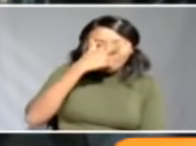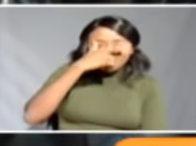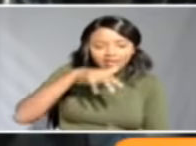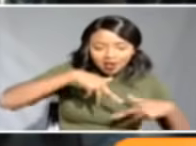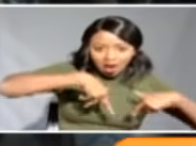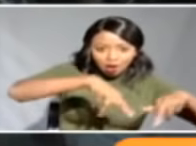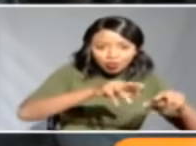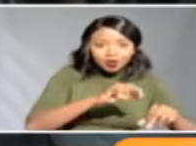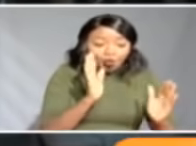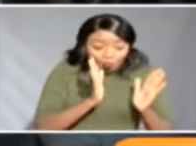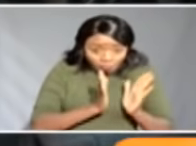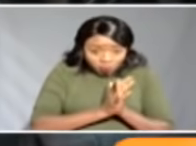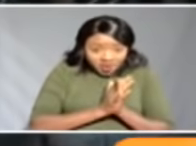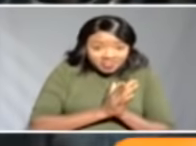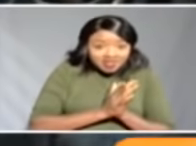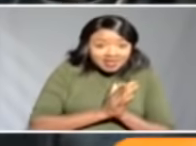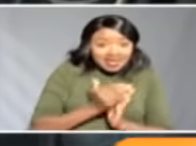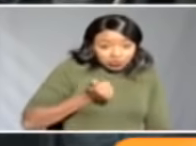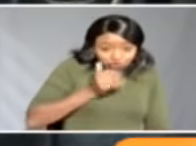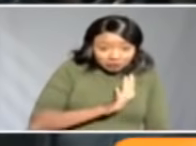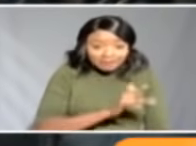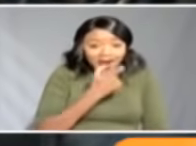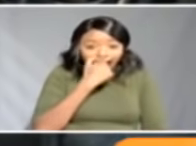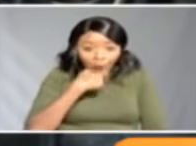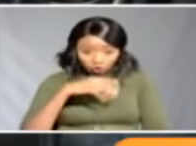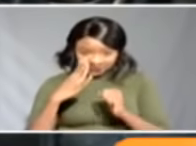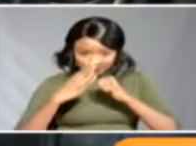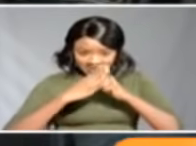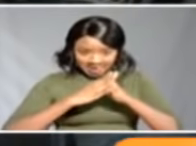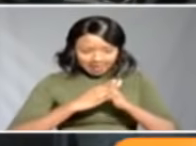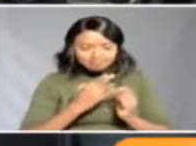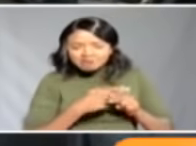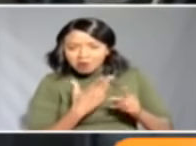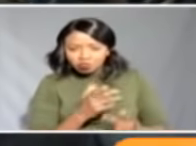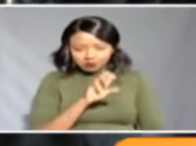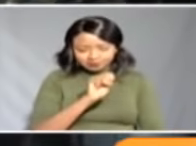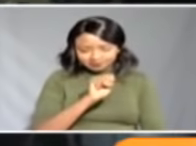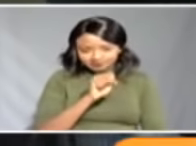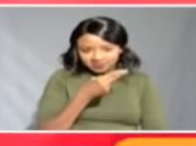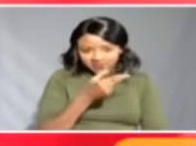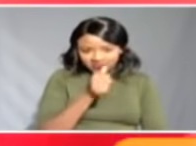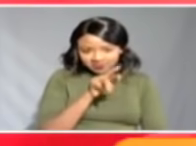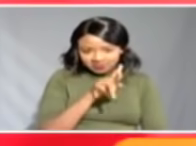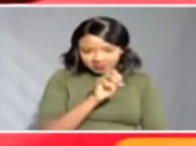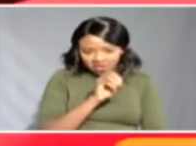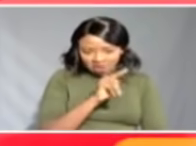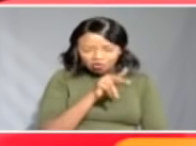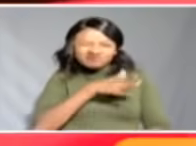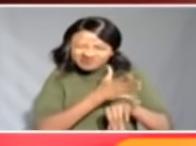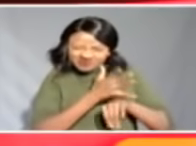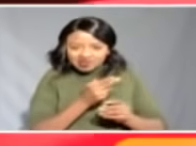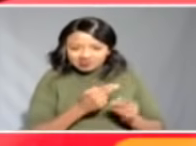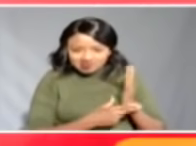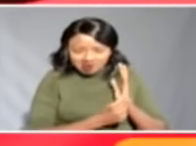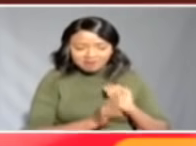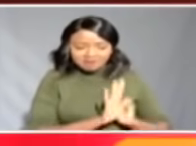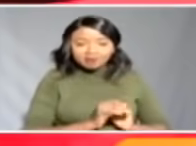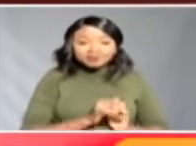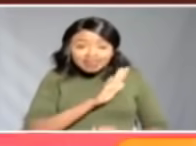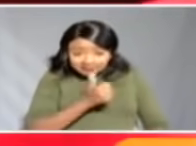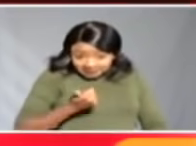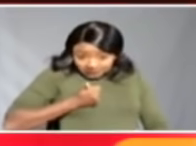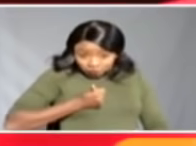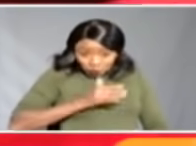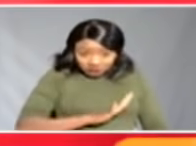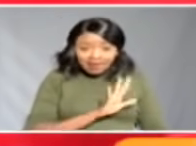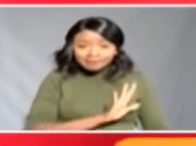taking her 9-year-old daughter to the hospital. Let's call her daughter Sharon. again, not her real name. Sharon